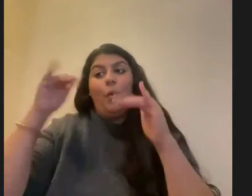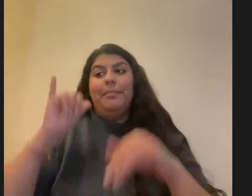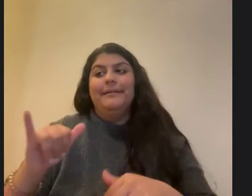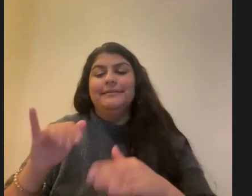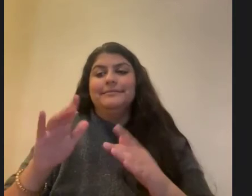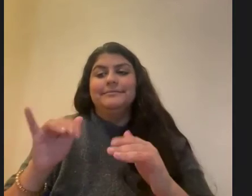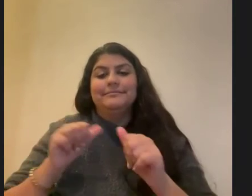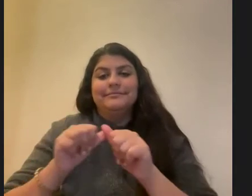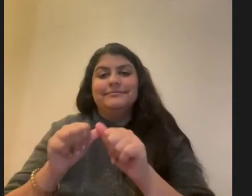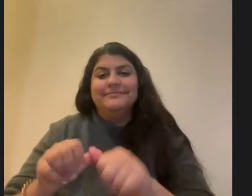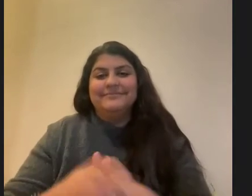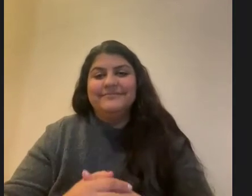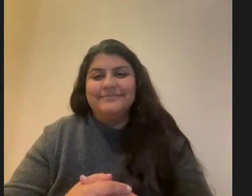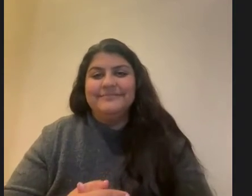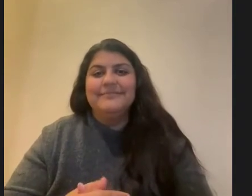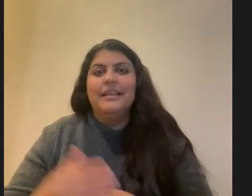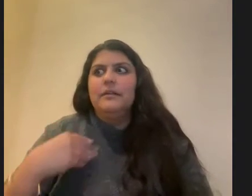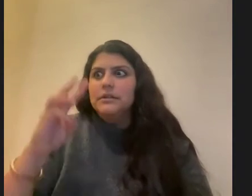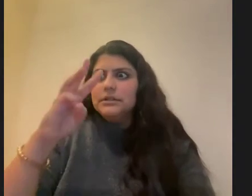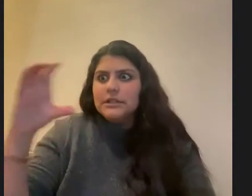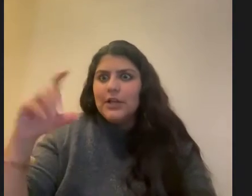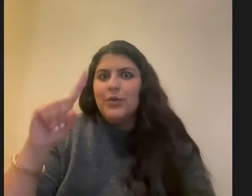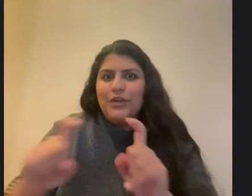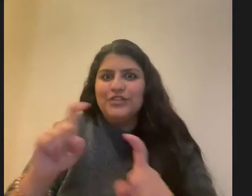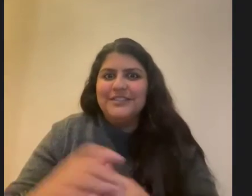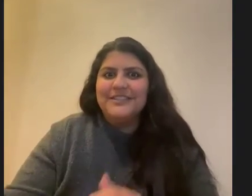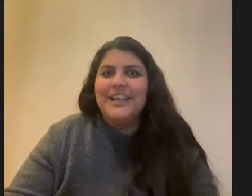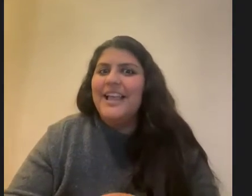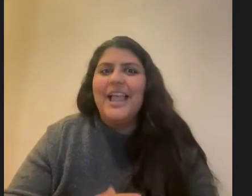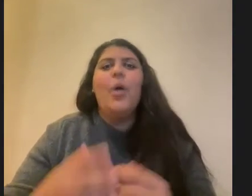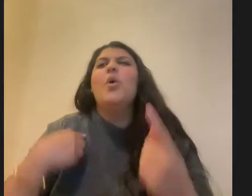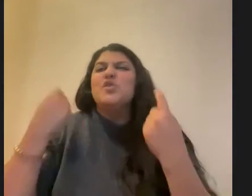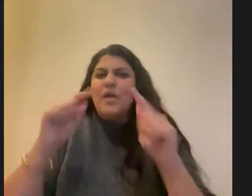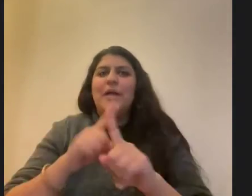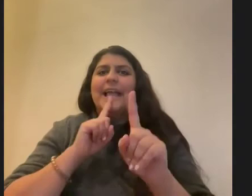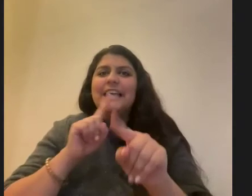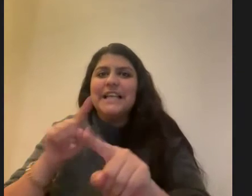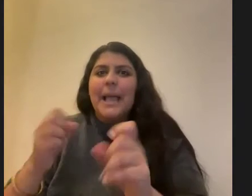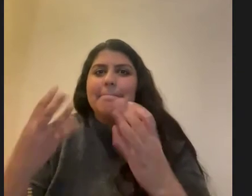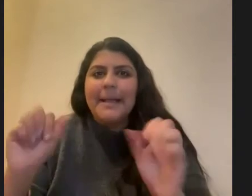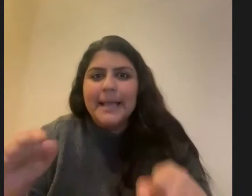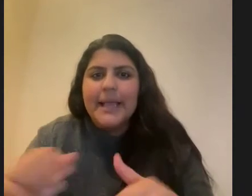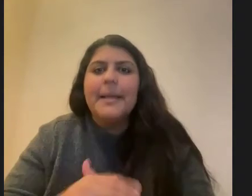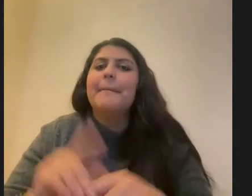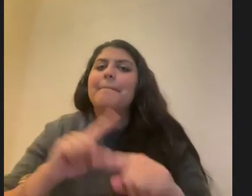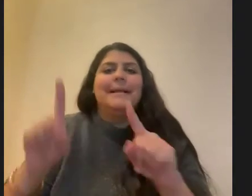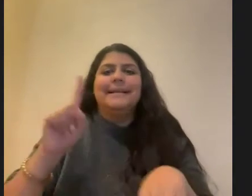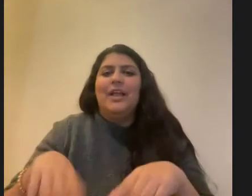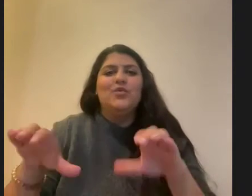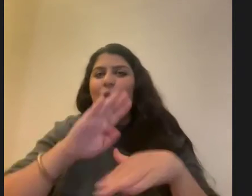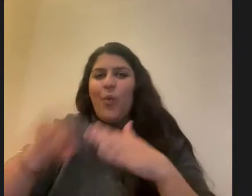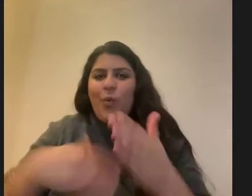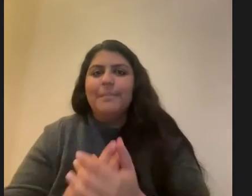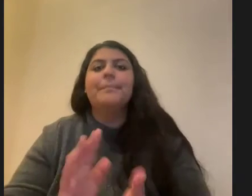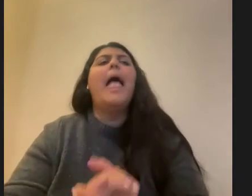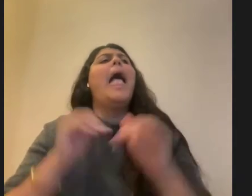Sorry, I there don't are think it. 600 questions. Oh my Coming. God. Everybody, we're getting through as many as we can. But we can't do them all. How